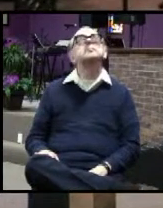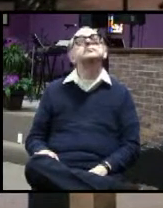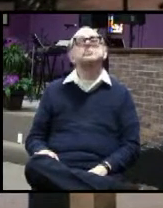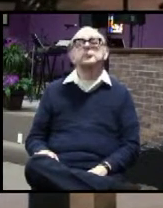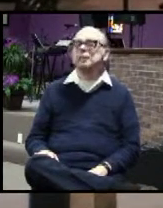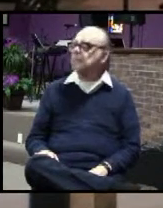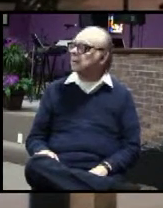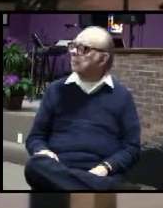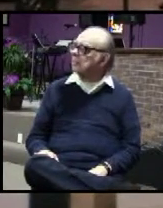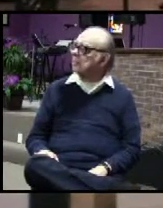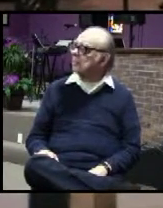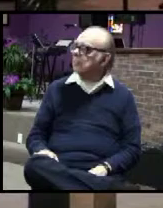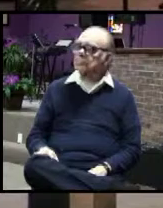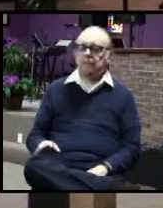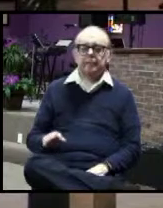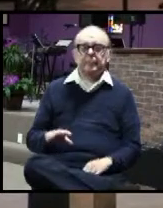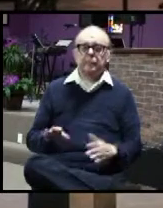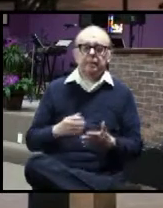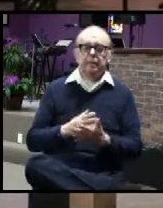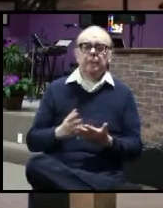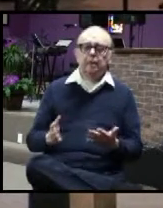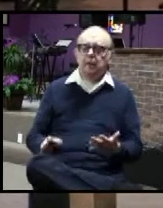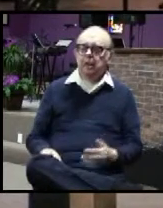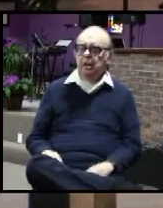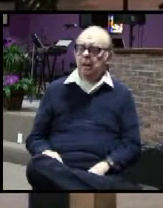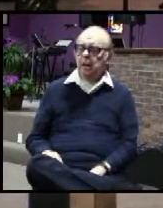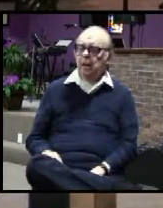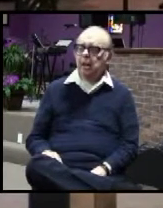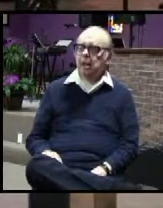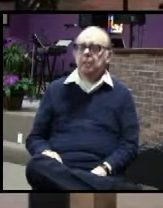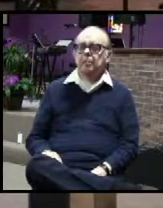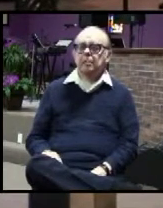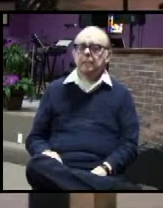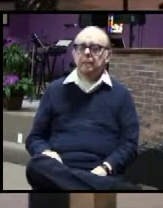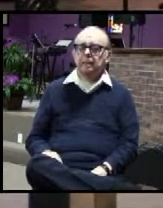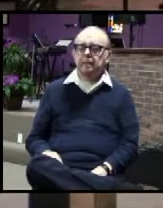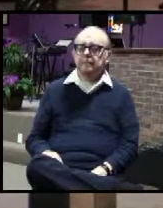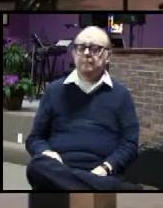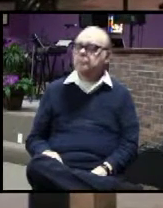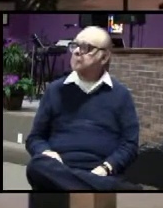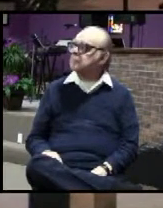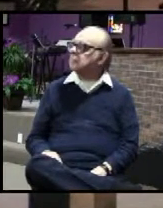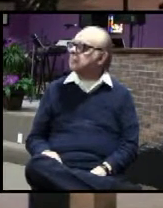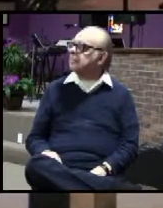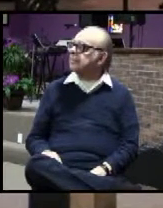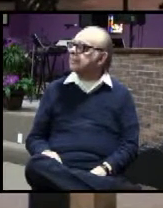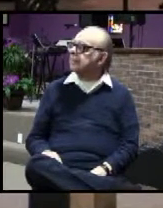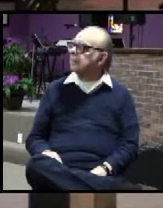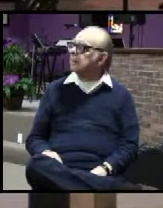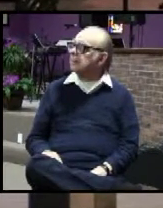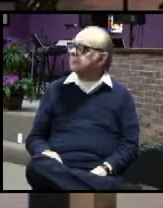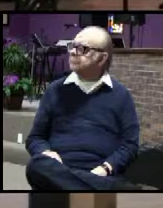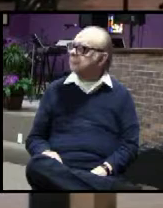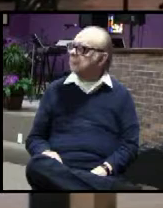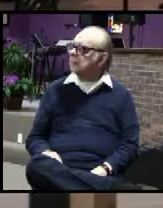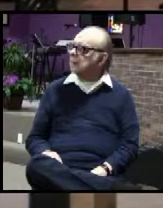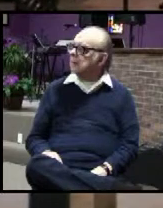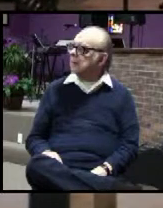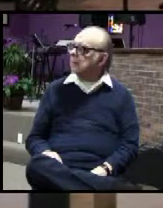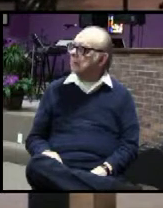You ever try to do this? It was called light the sucker before you put it in here. These things are childproof,